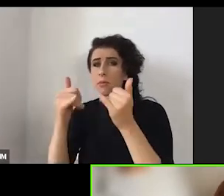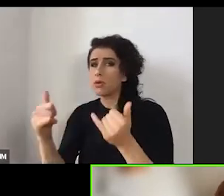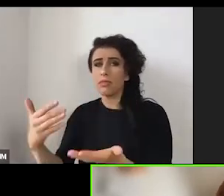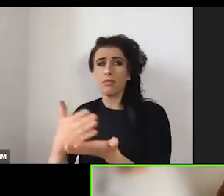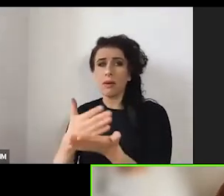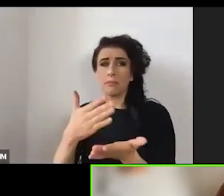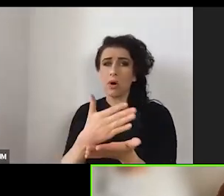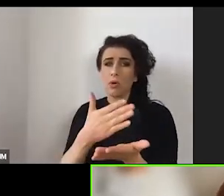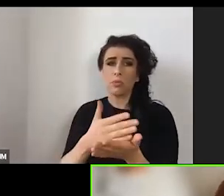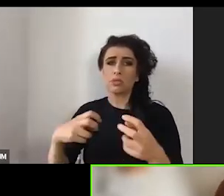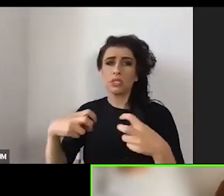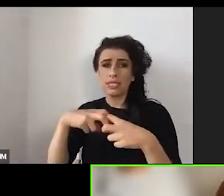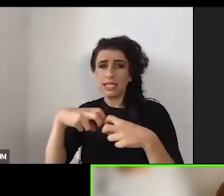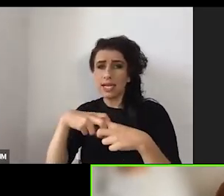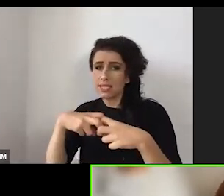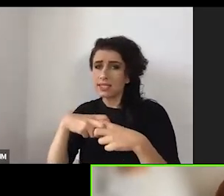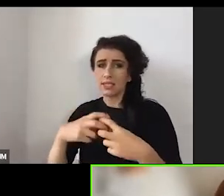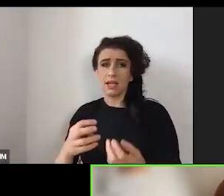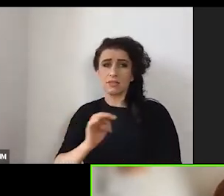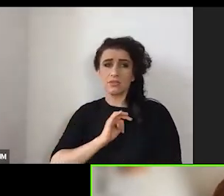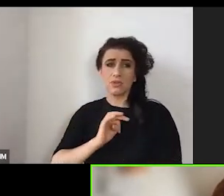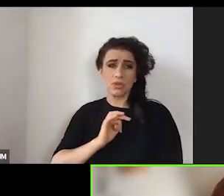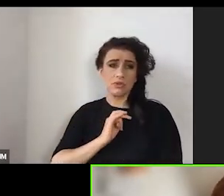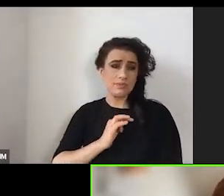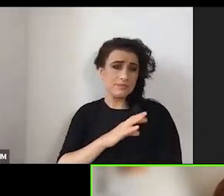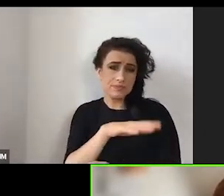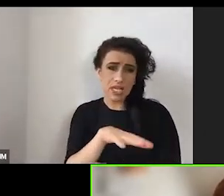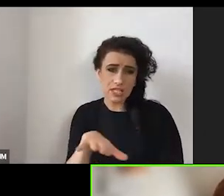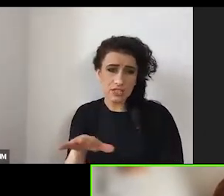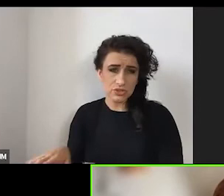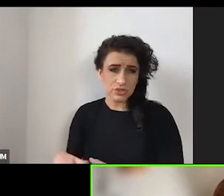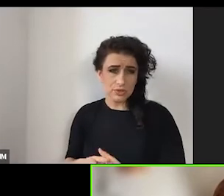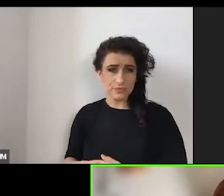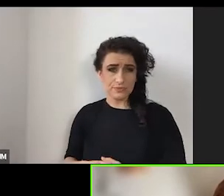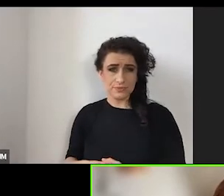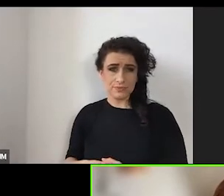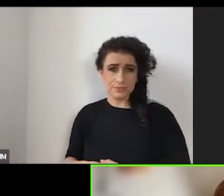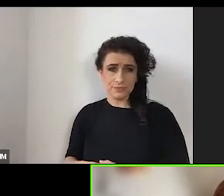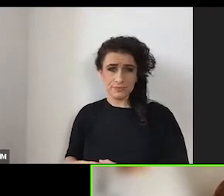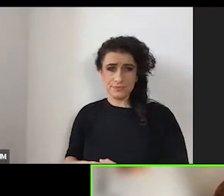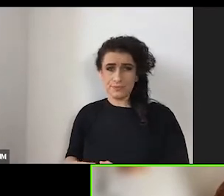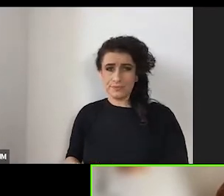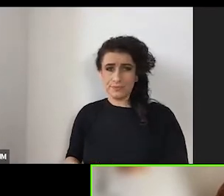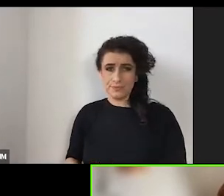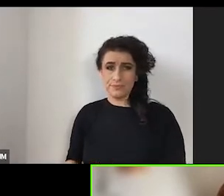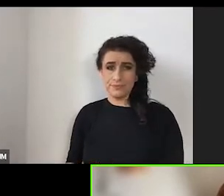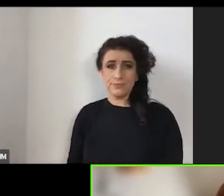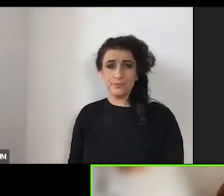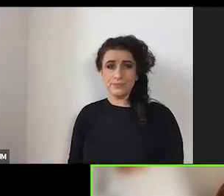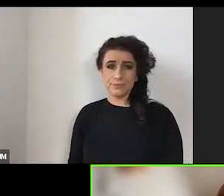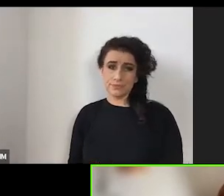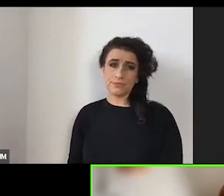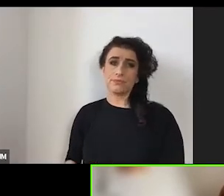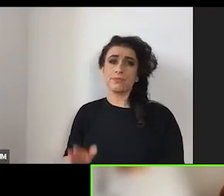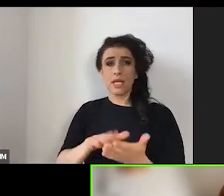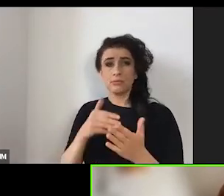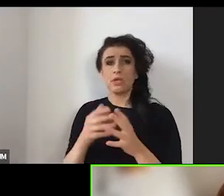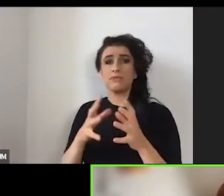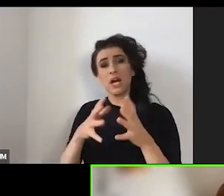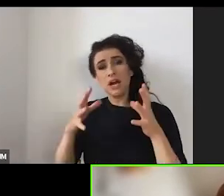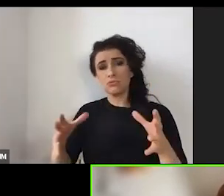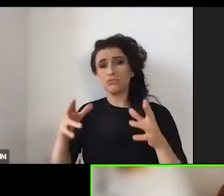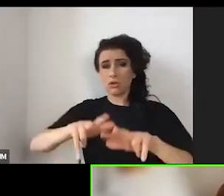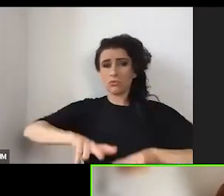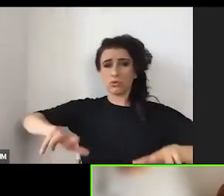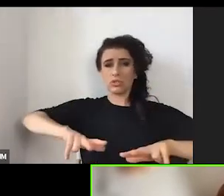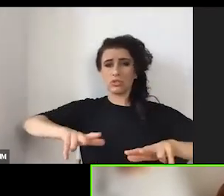choose who is going to do the class today. And this is very, very sad. So this is the case